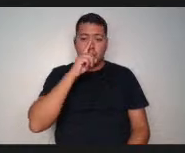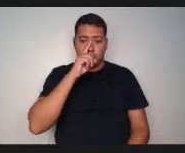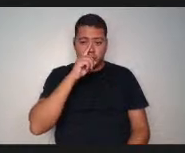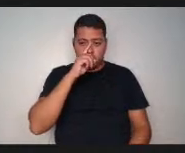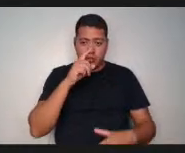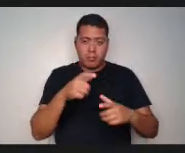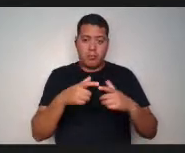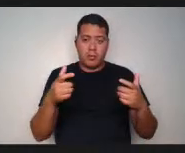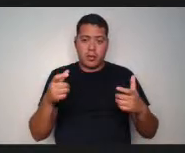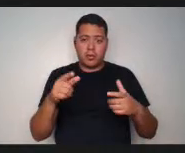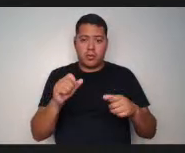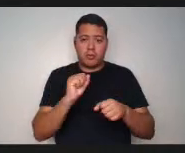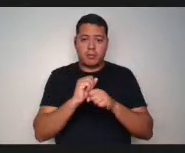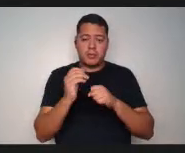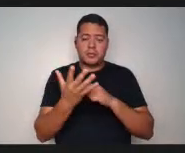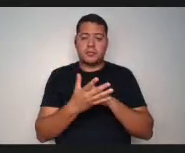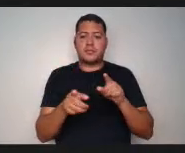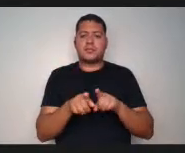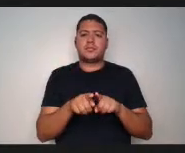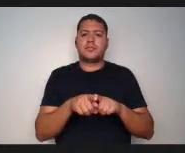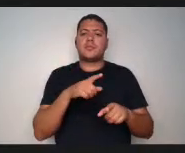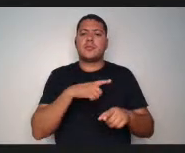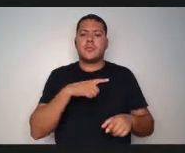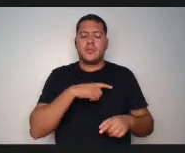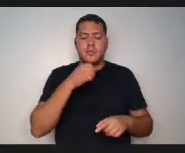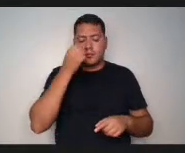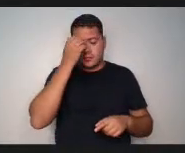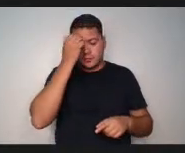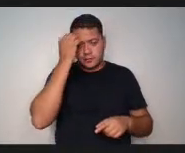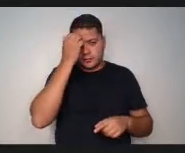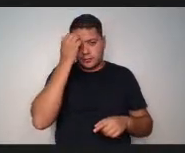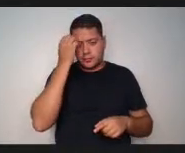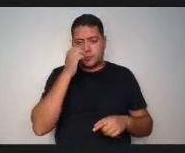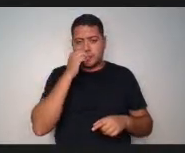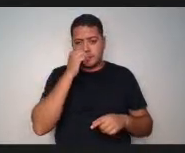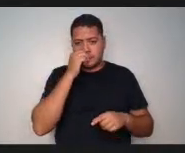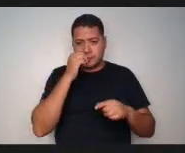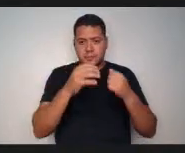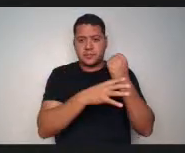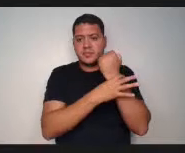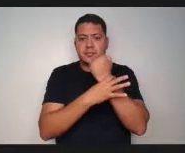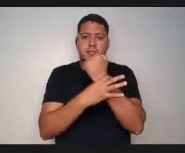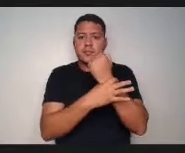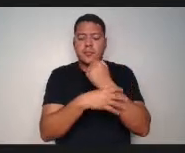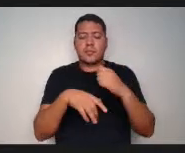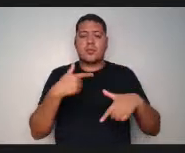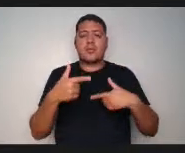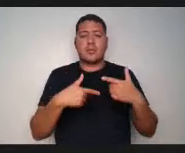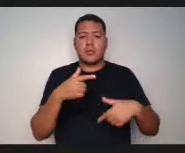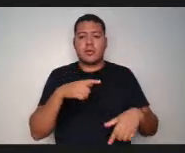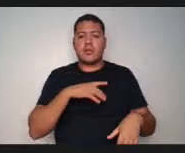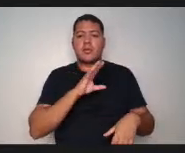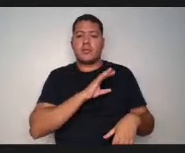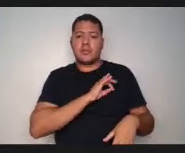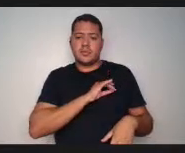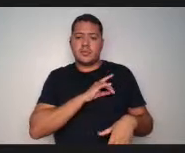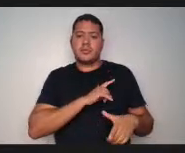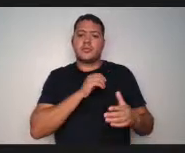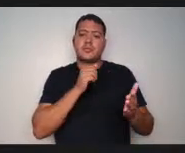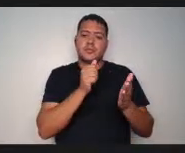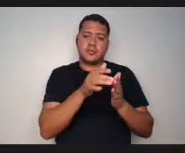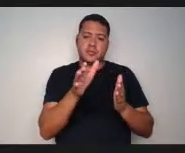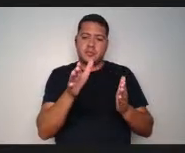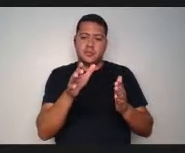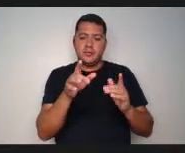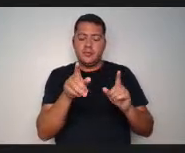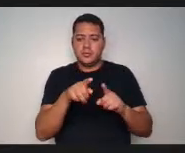insecurity. People were laid off or were concerned about being laid off or were concerned about not working and exposing themselves